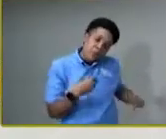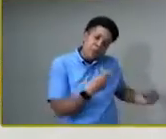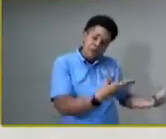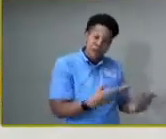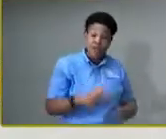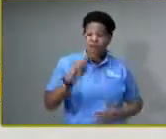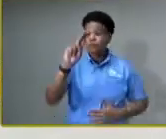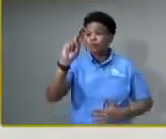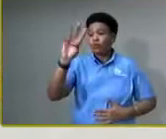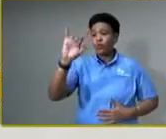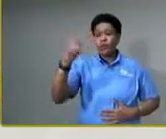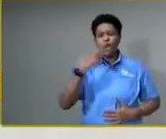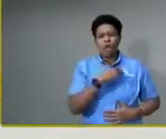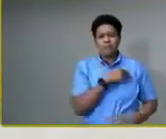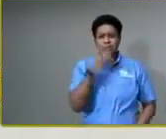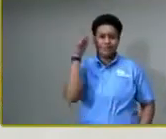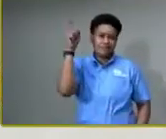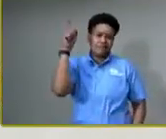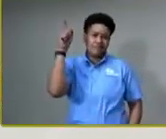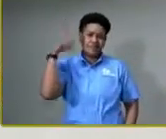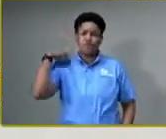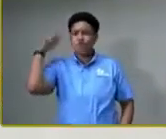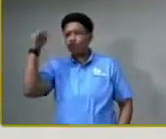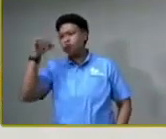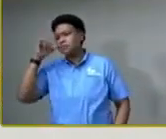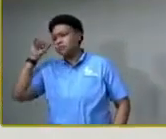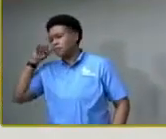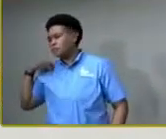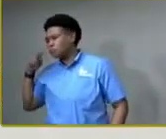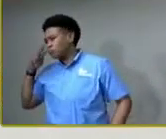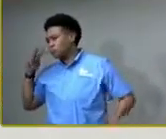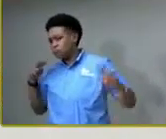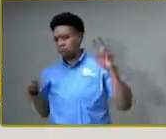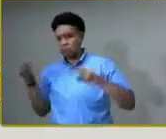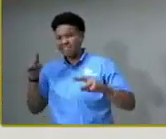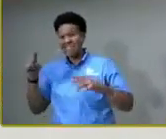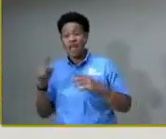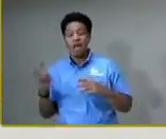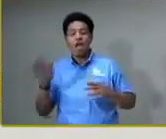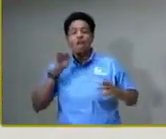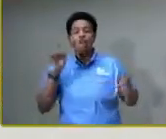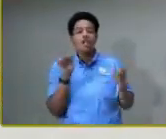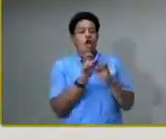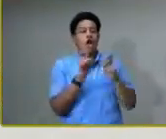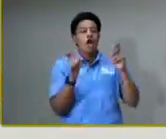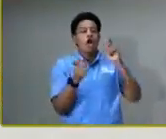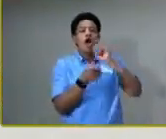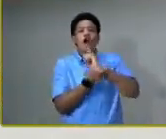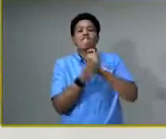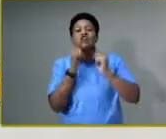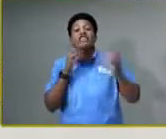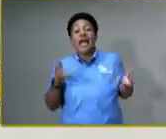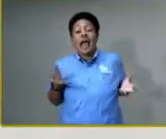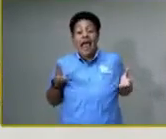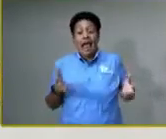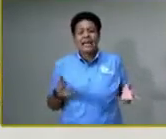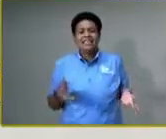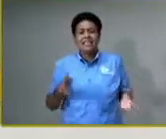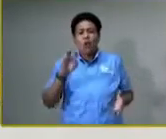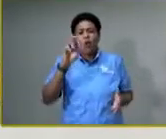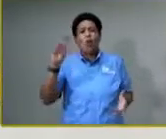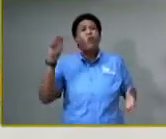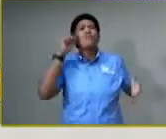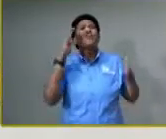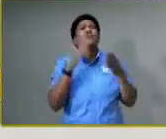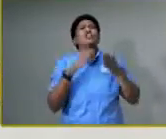West Indies, where I again visited yesterday, they are converting an existing ward for